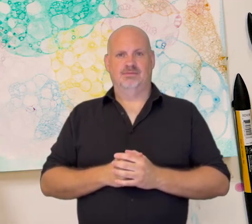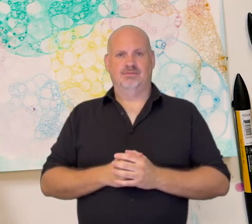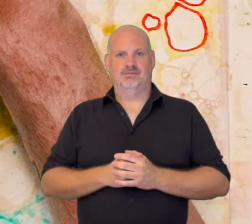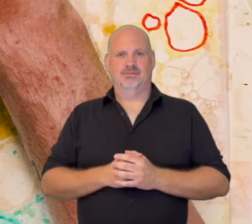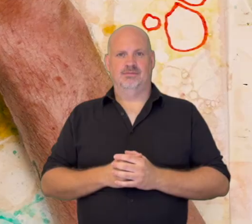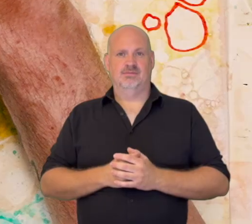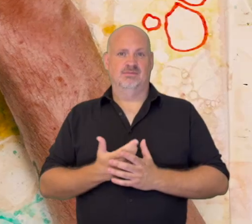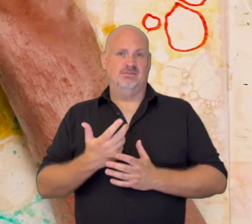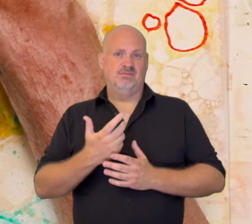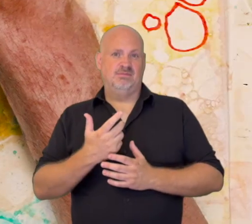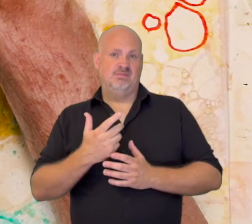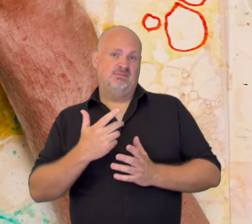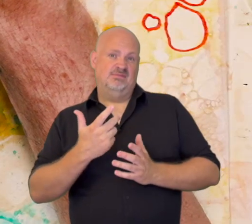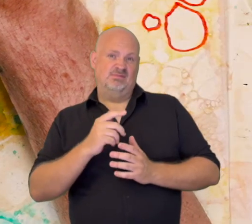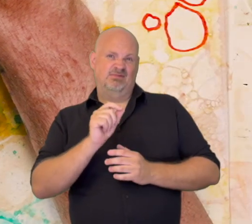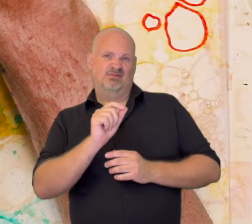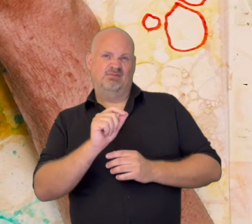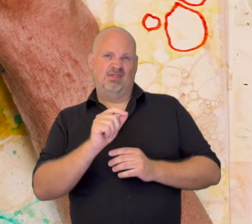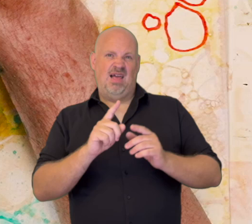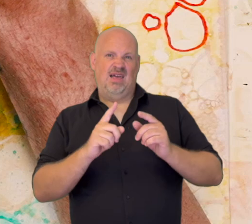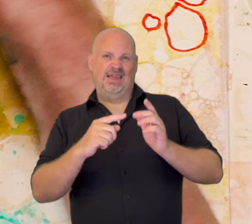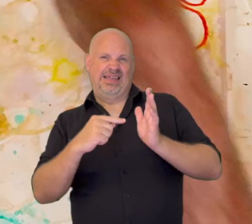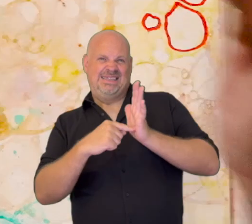And then we can sort of do a T here.